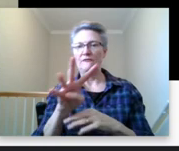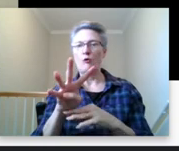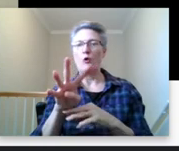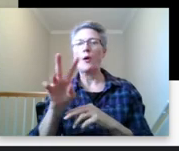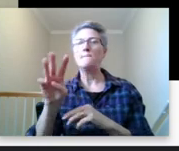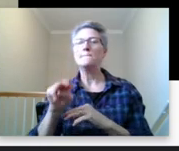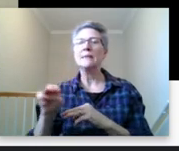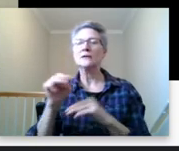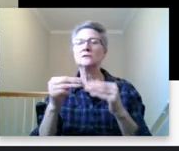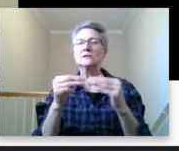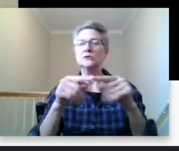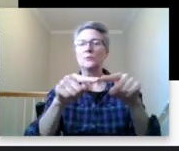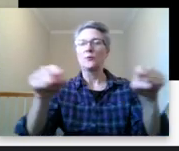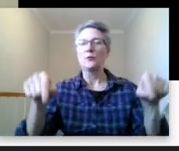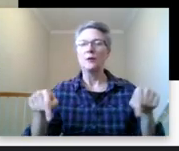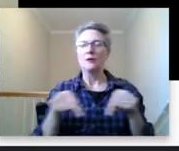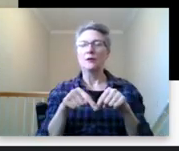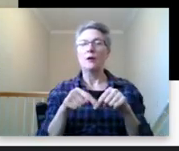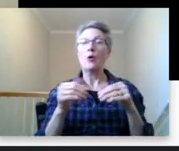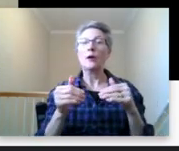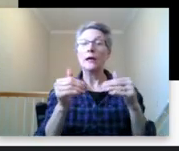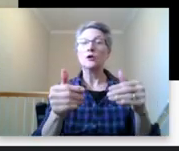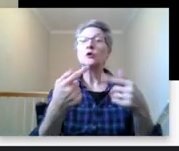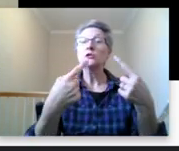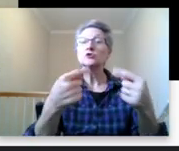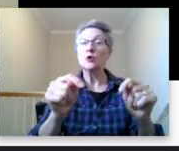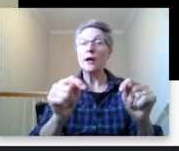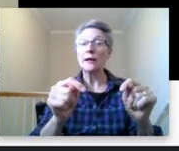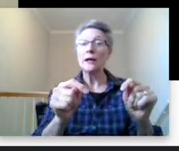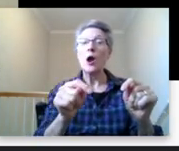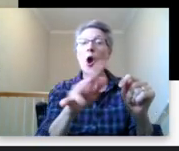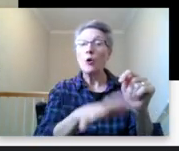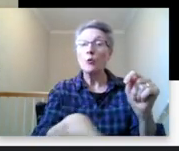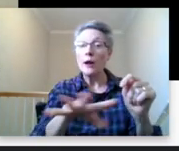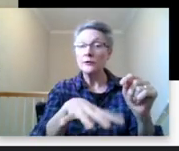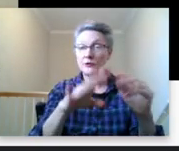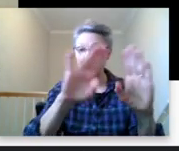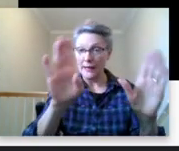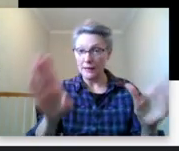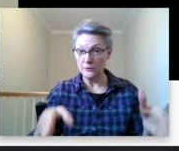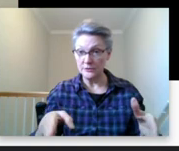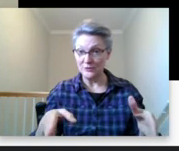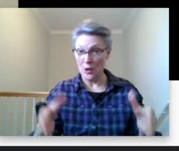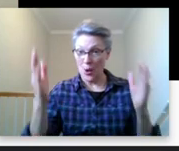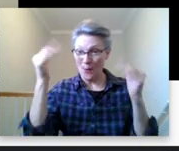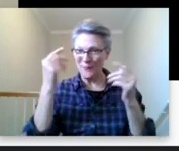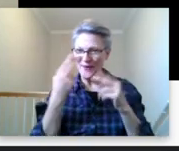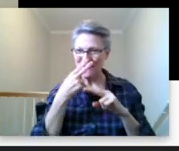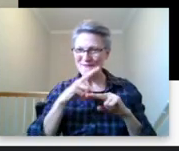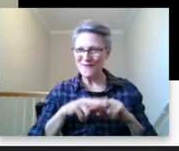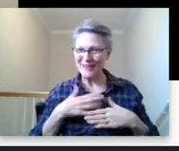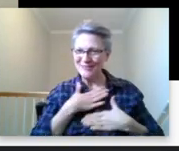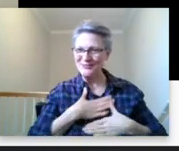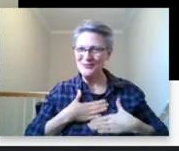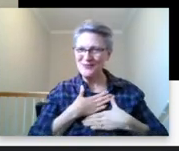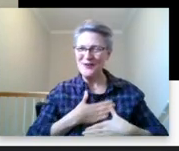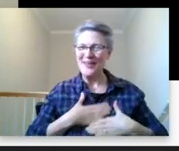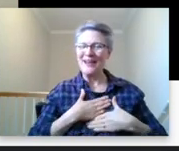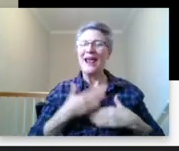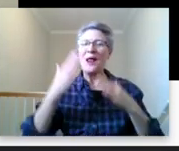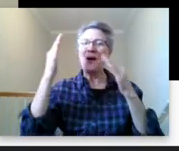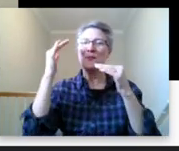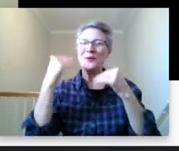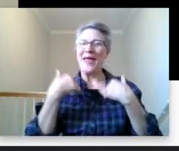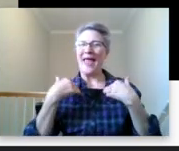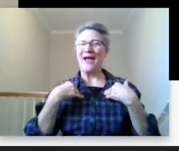our perimeter. All right, my friends, you're going to be trying this out around your home. So I hope you have fun, and I also hope that you've got on